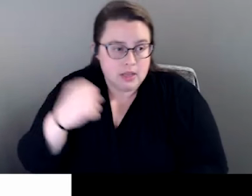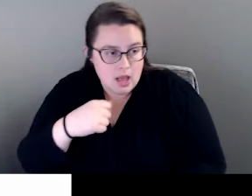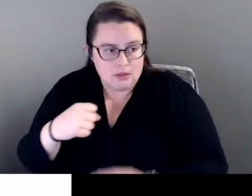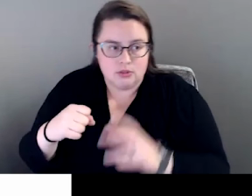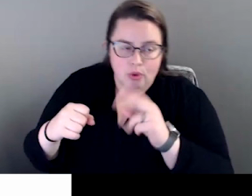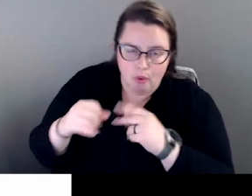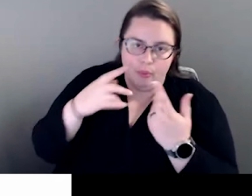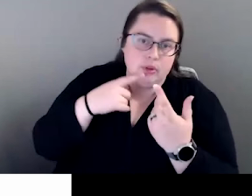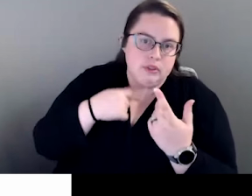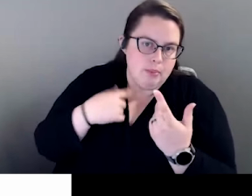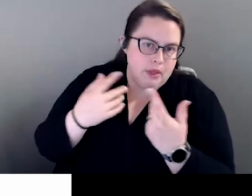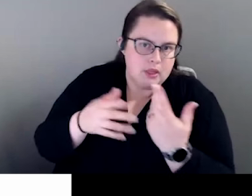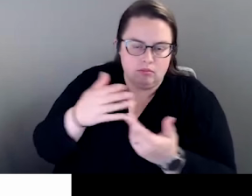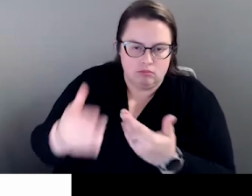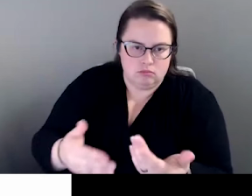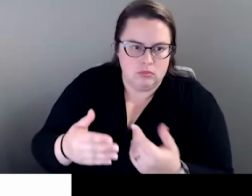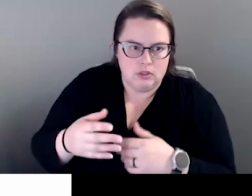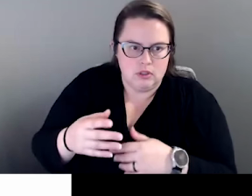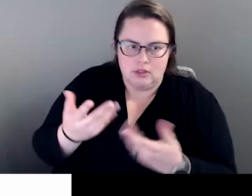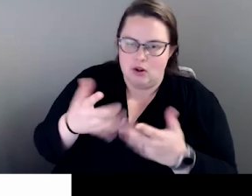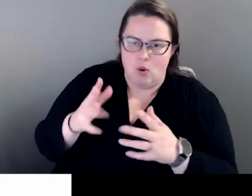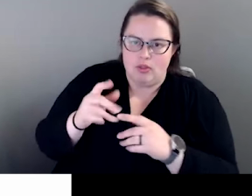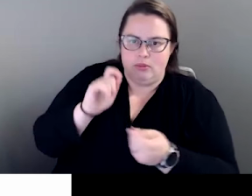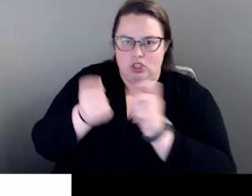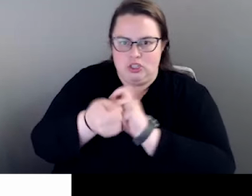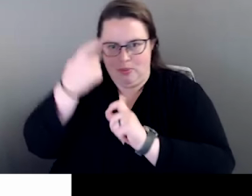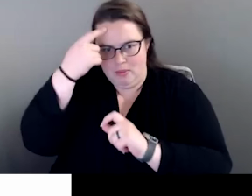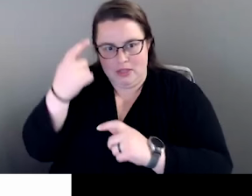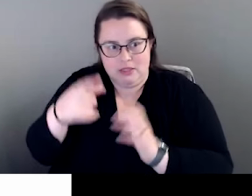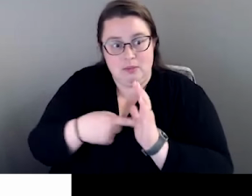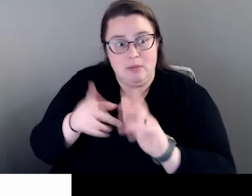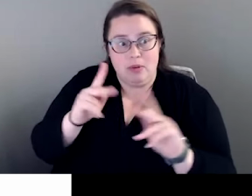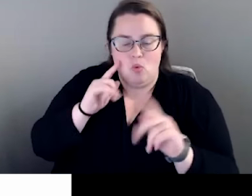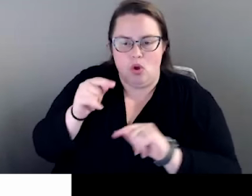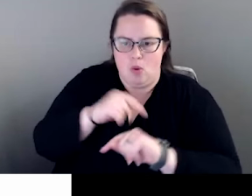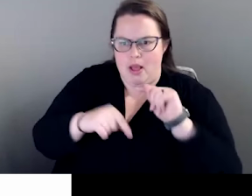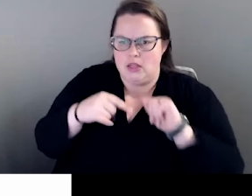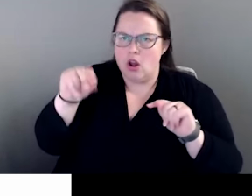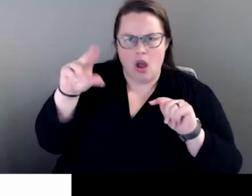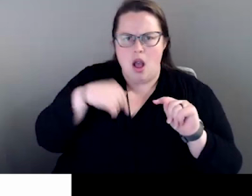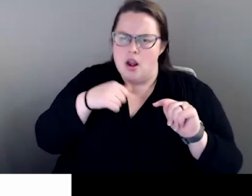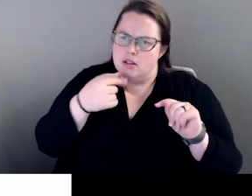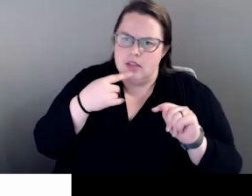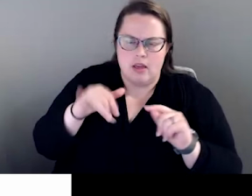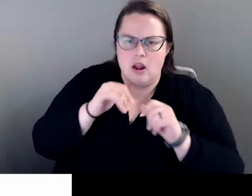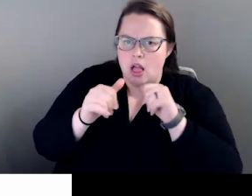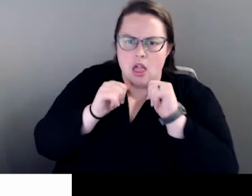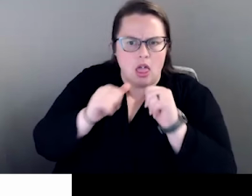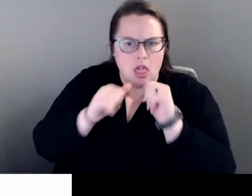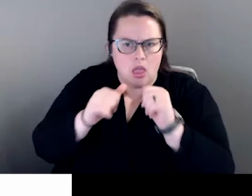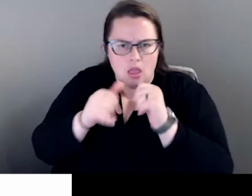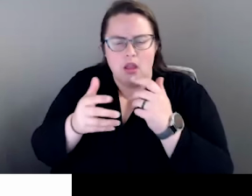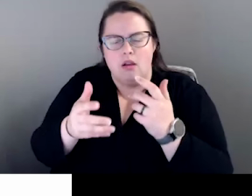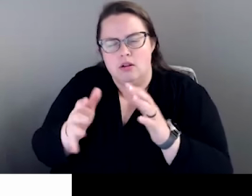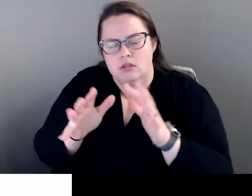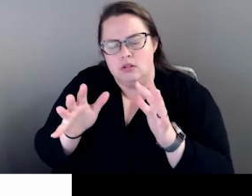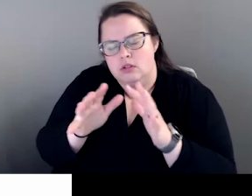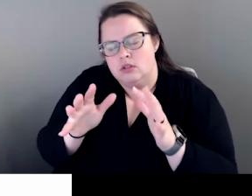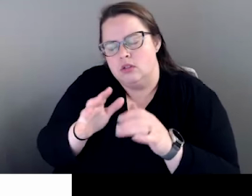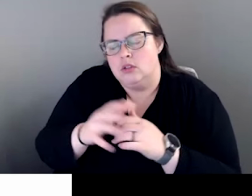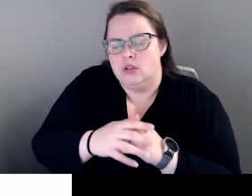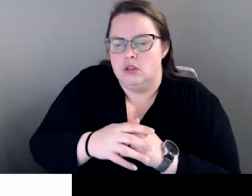right? And so that way they can't go back on it, because apparently some people have went back on it. They're like, no, I didn't say that, or no, that didn't happen, or, so it just, like